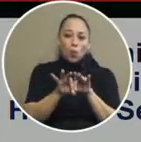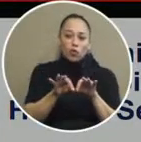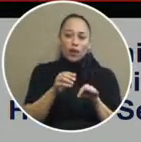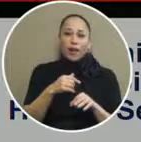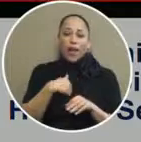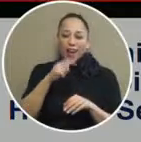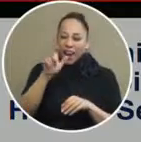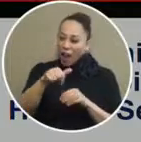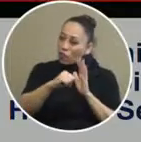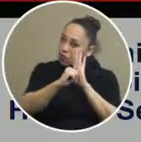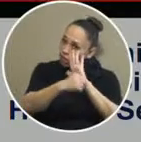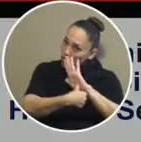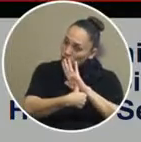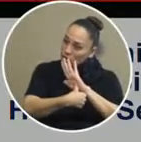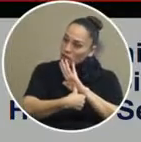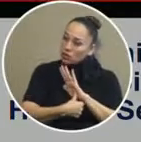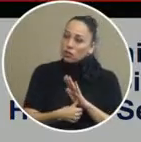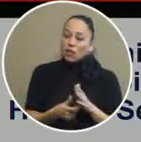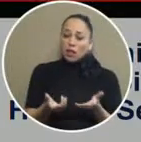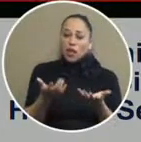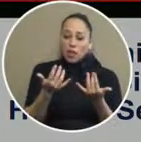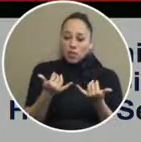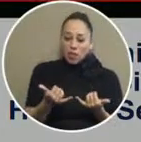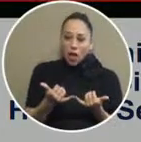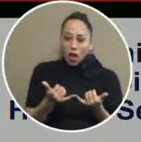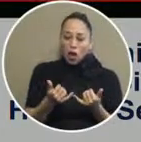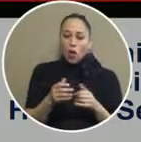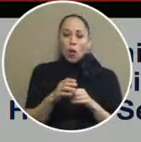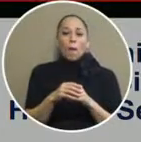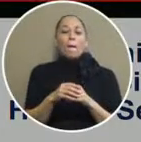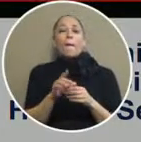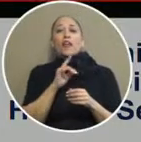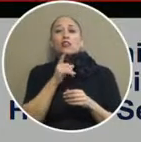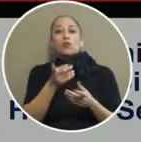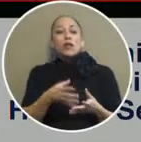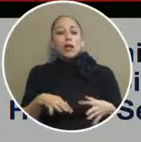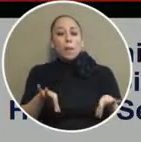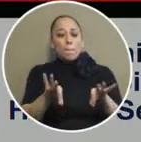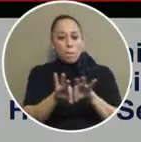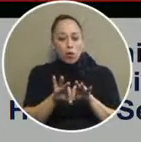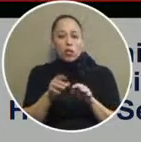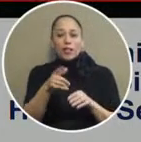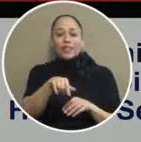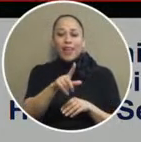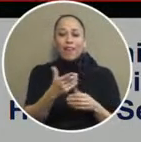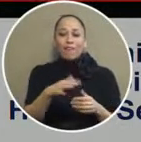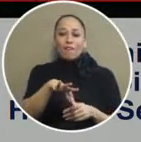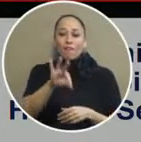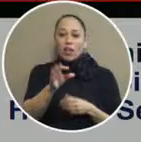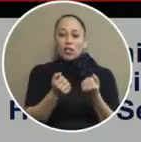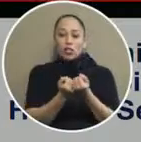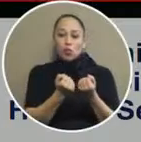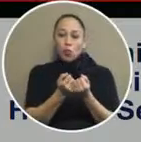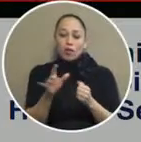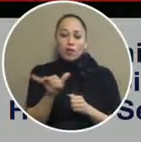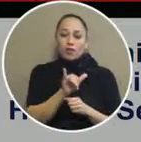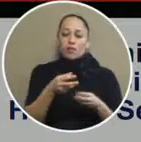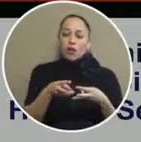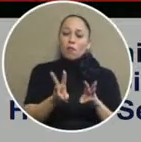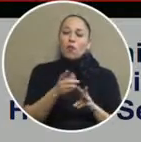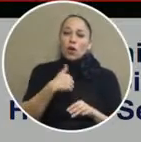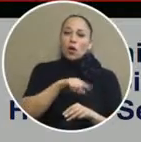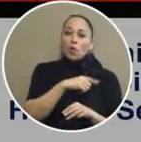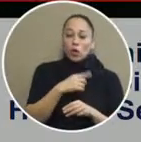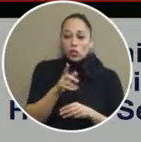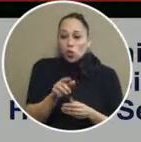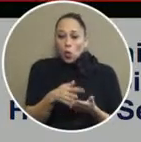to emphasize that while speed and agility was very important in getting the support out, which we did in the first two items